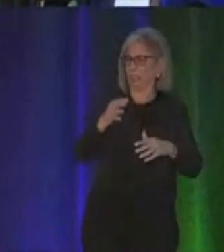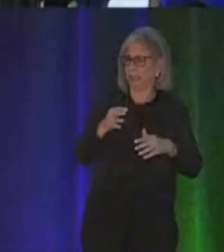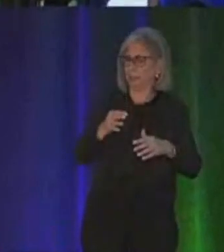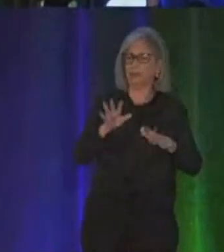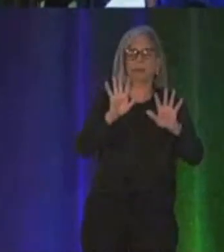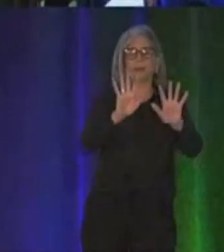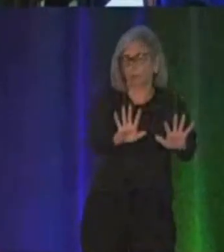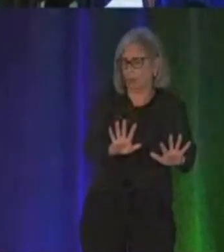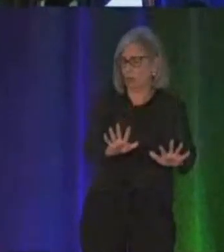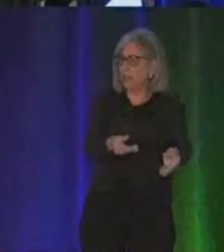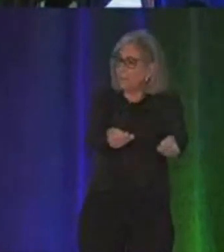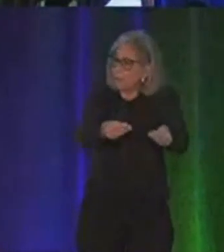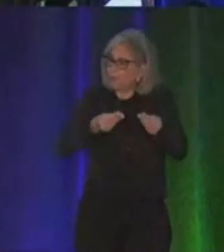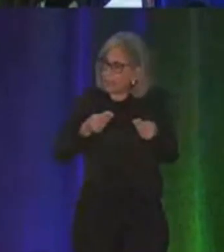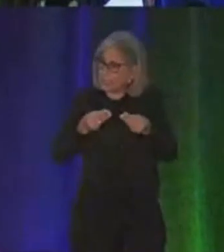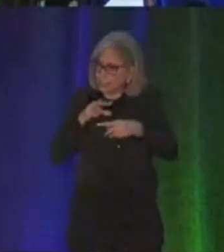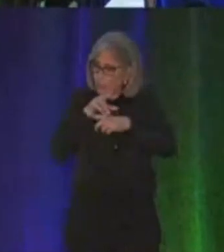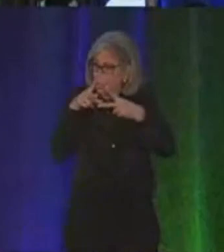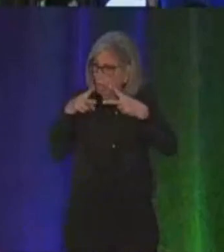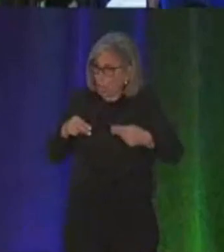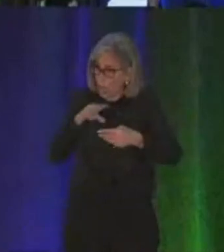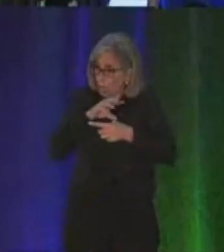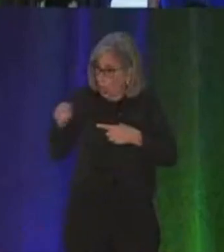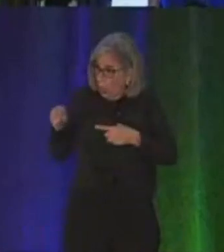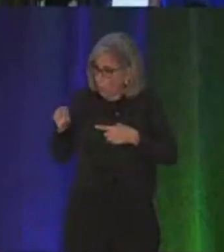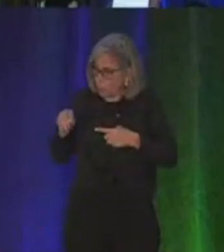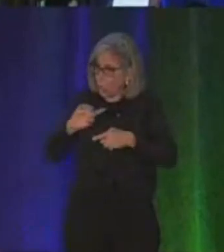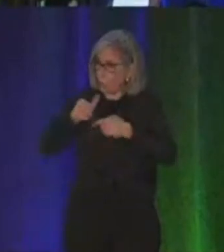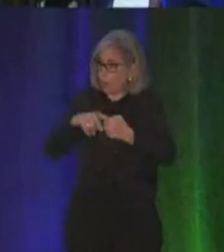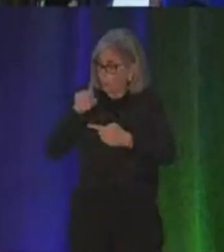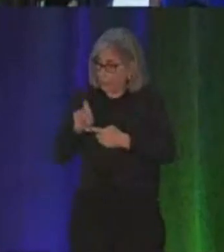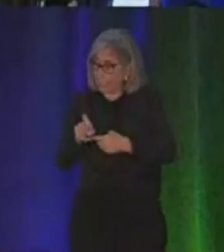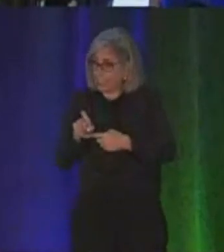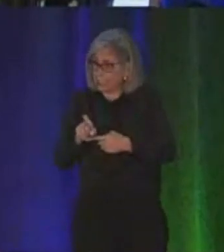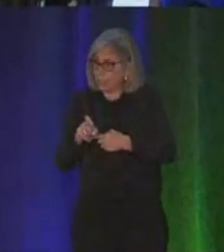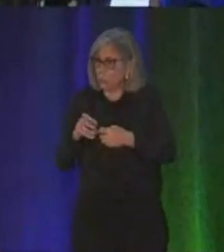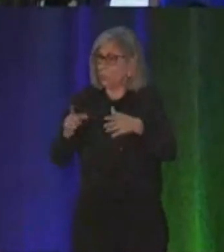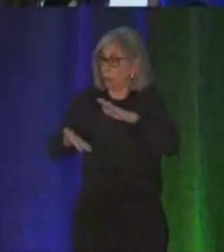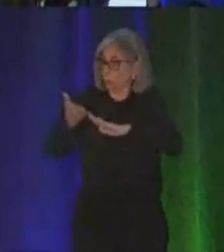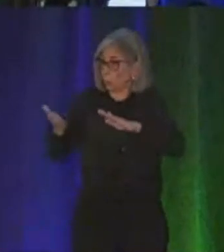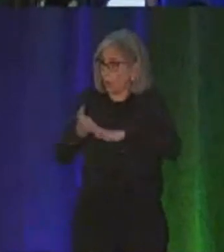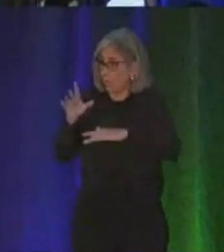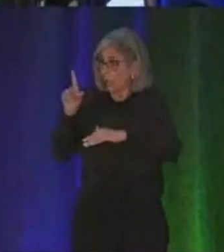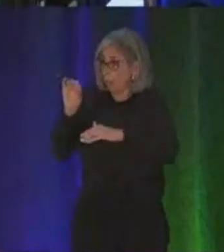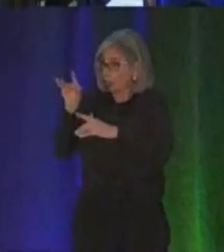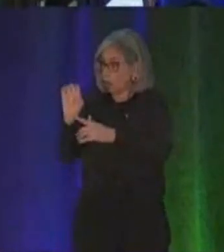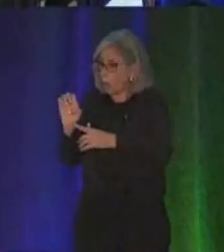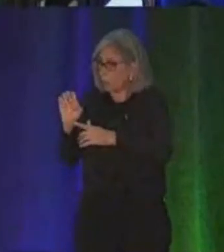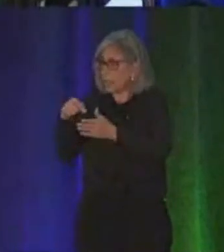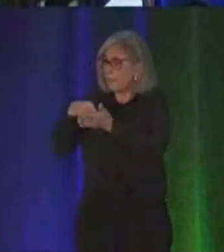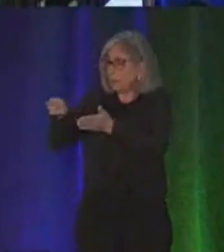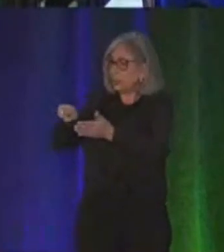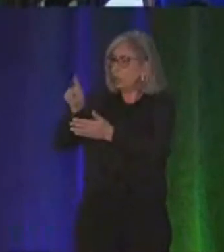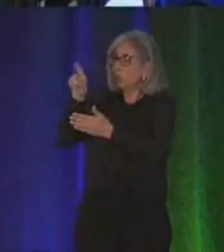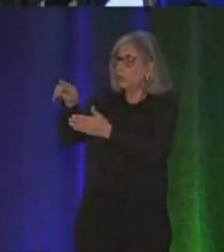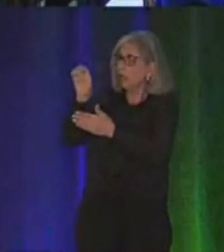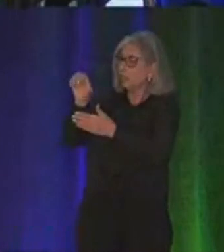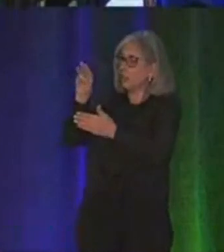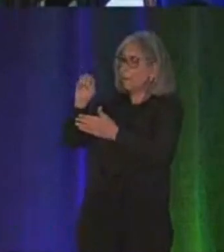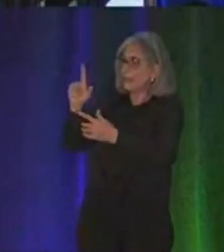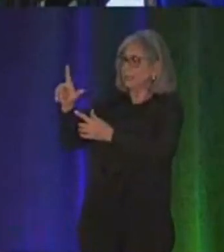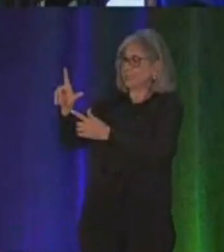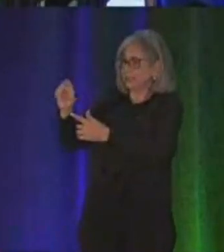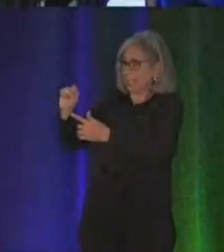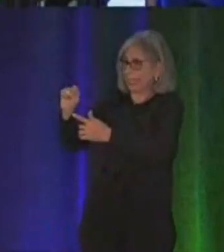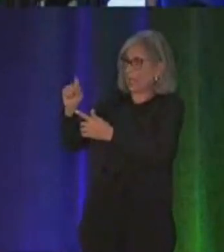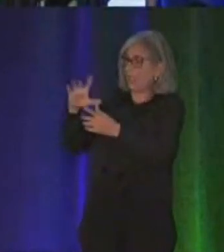give us a code. Whenever it needs to be executed, we'll spin something up, run the code, we'll bill you per 100 milliseconds, and we'll